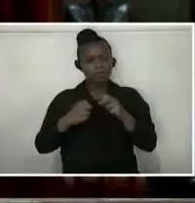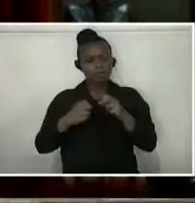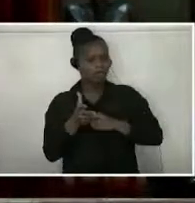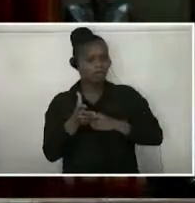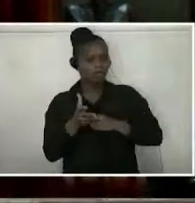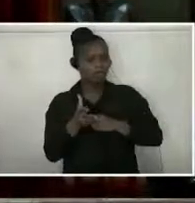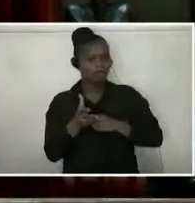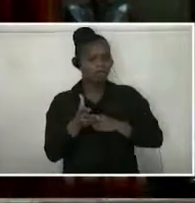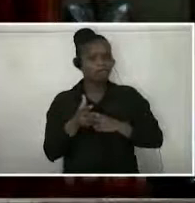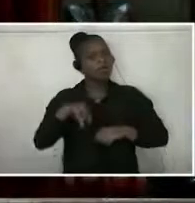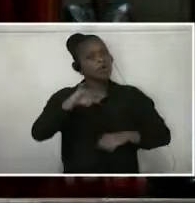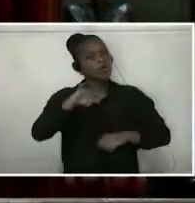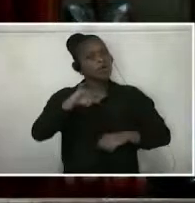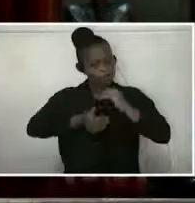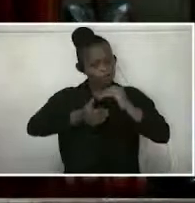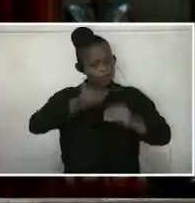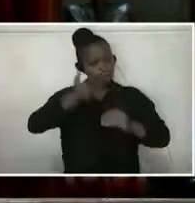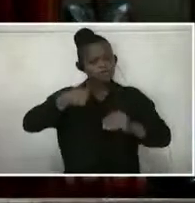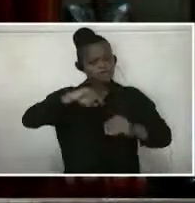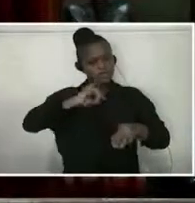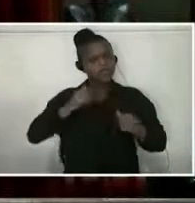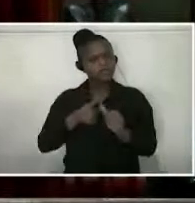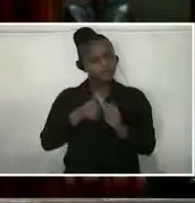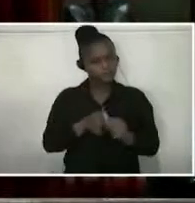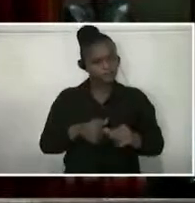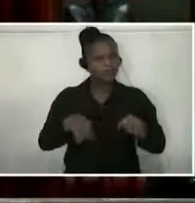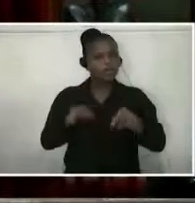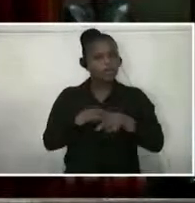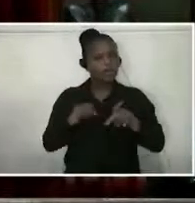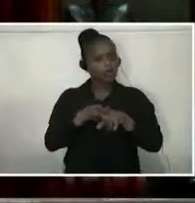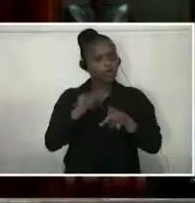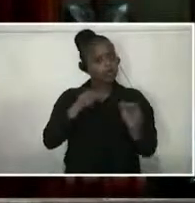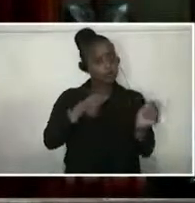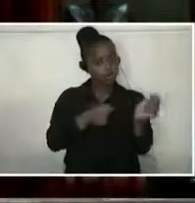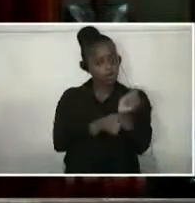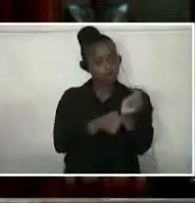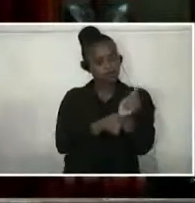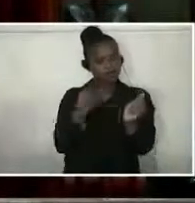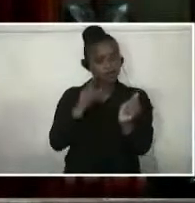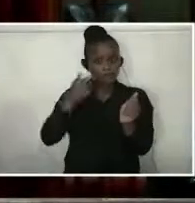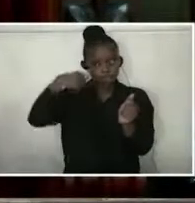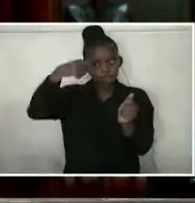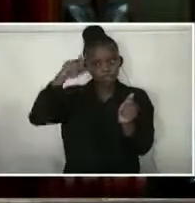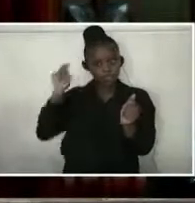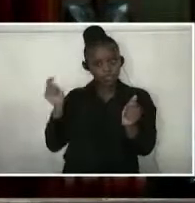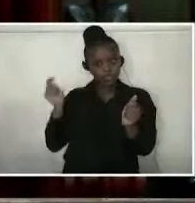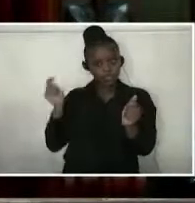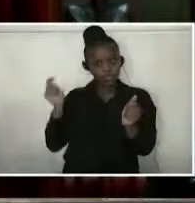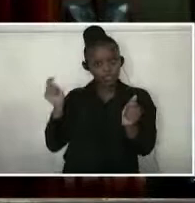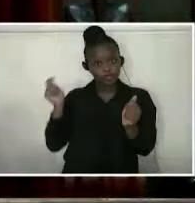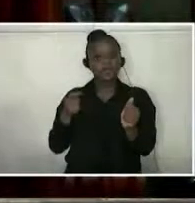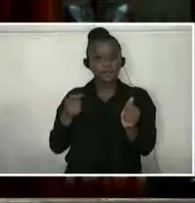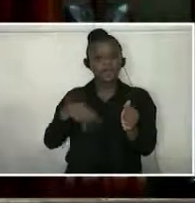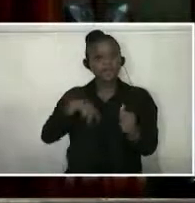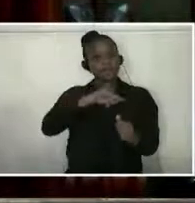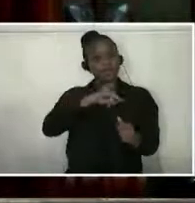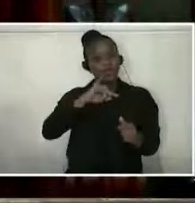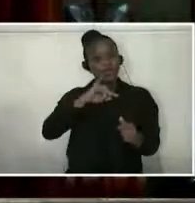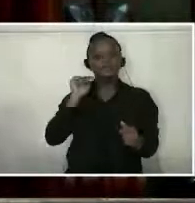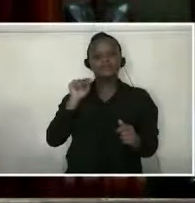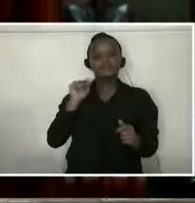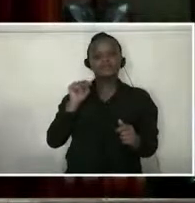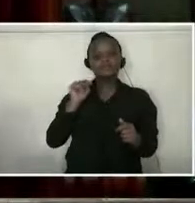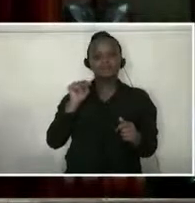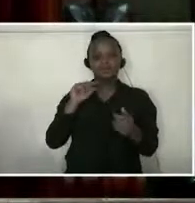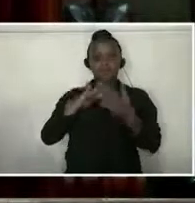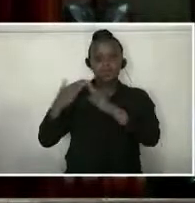that we are aware through the office of the Chief Whip, because constituency outreach is in that